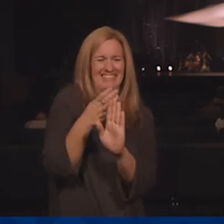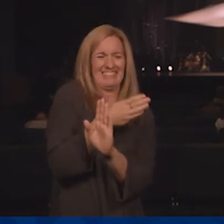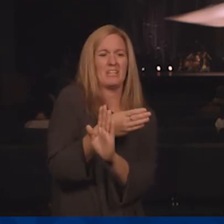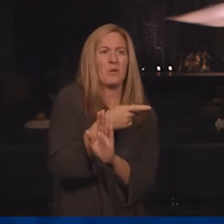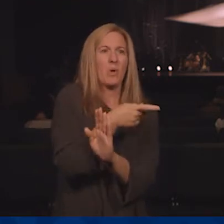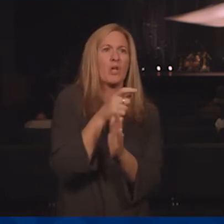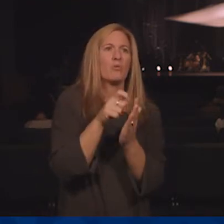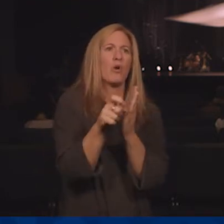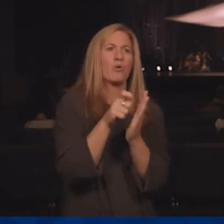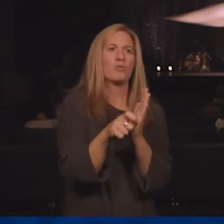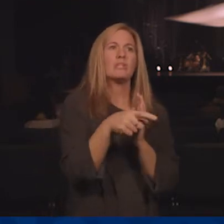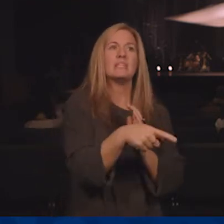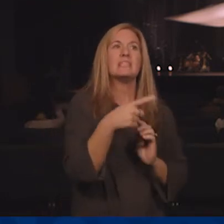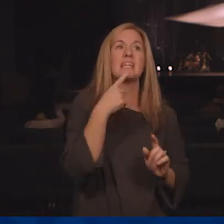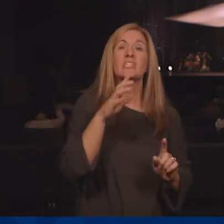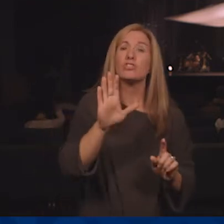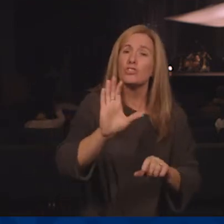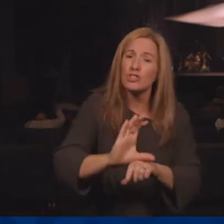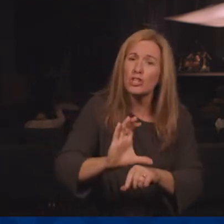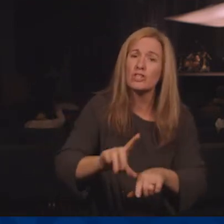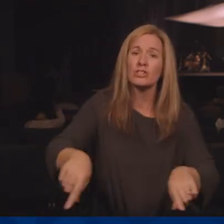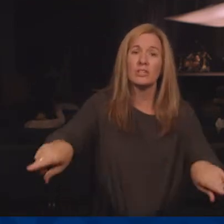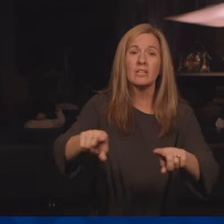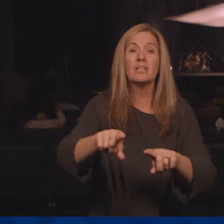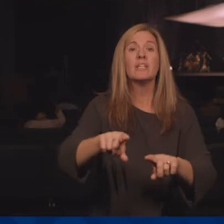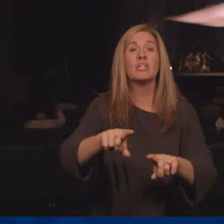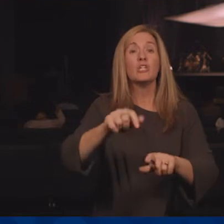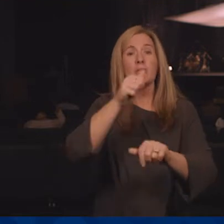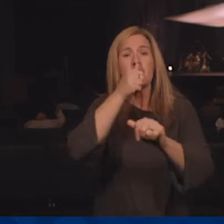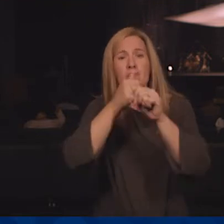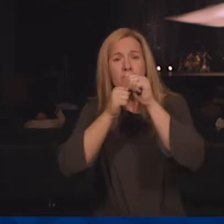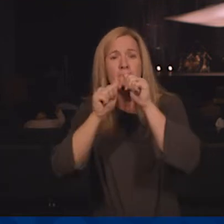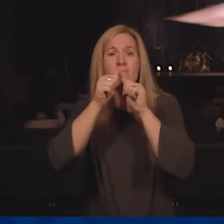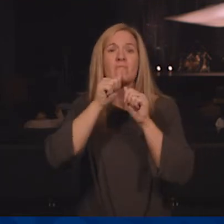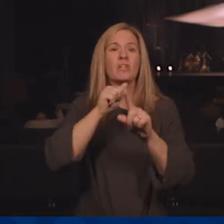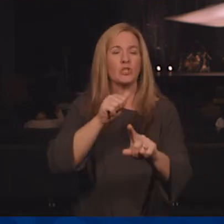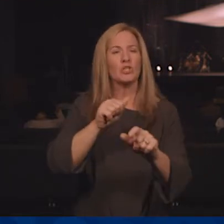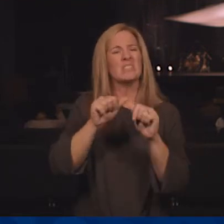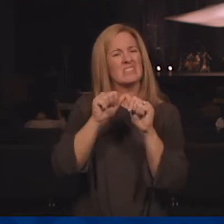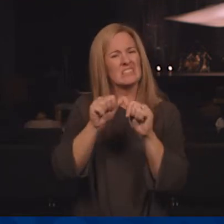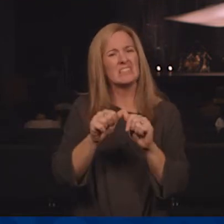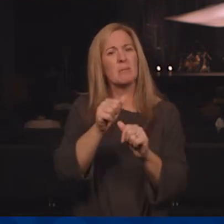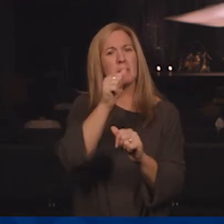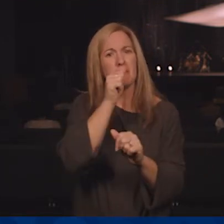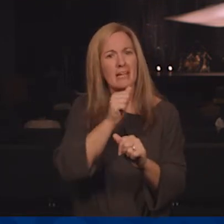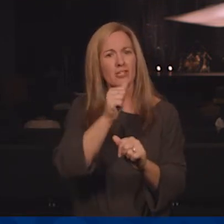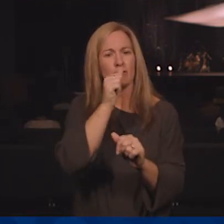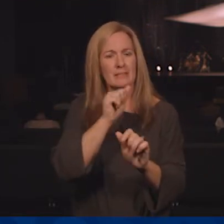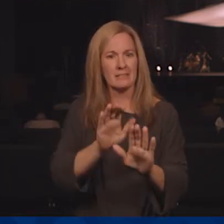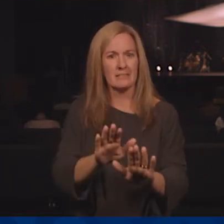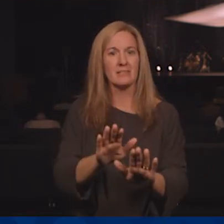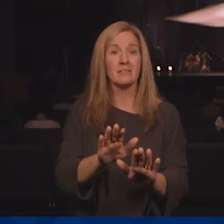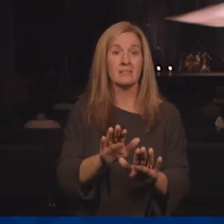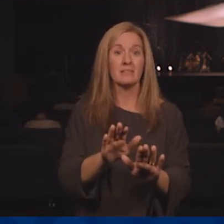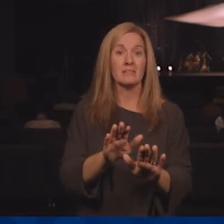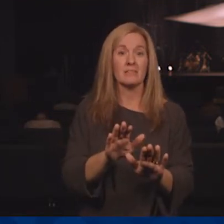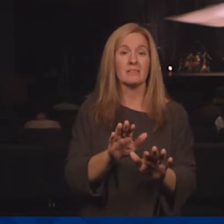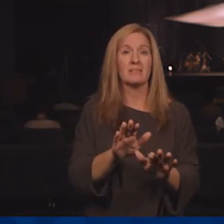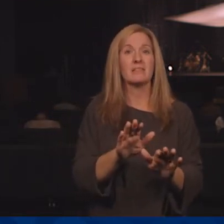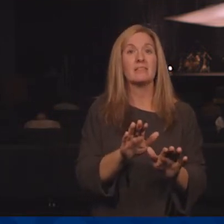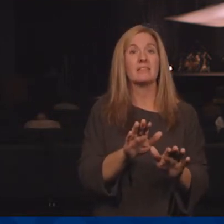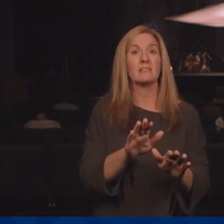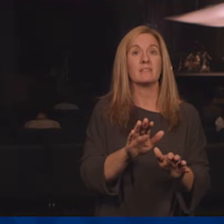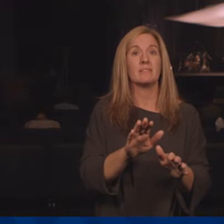calls them to be patient in suffering, which means what? They were suffering. He calls them